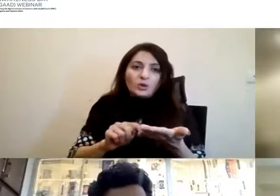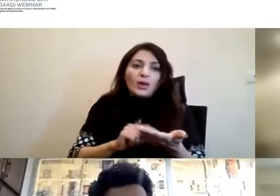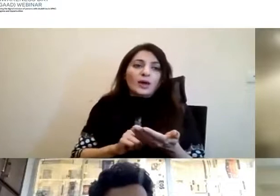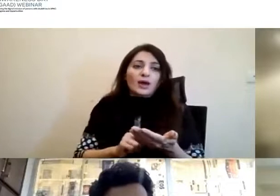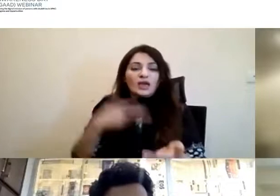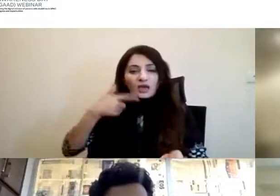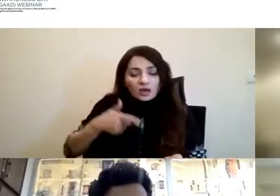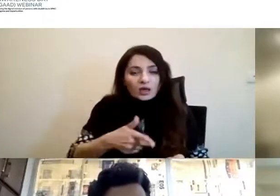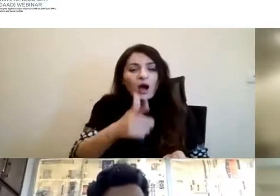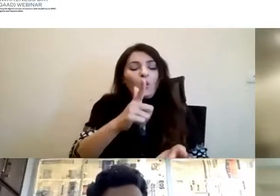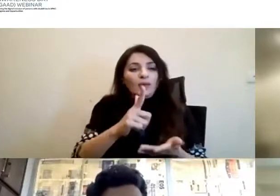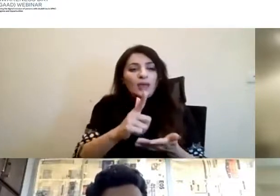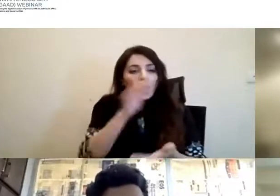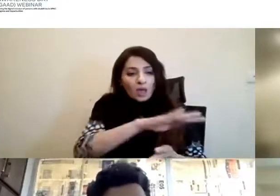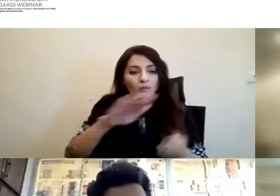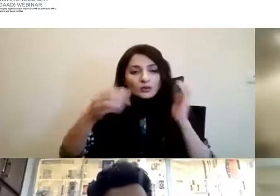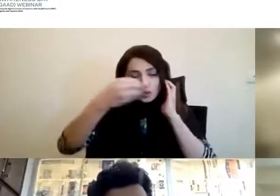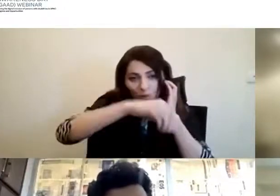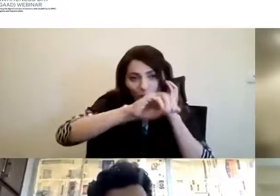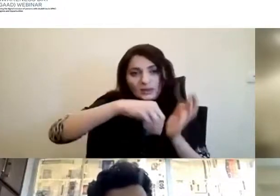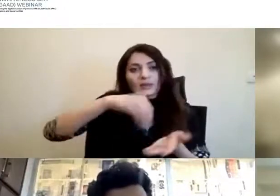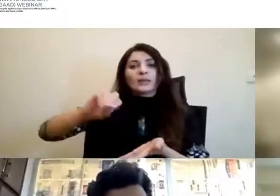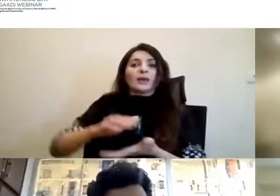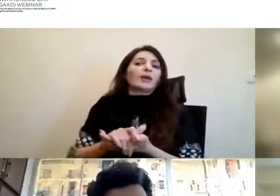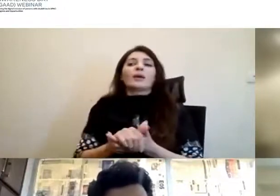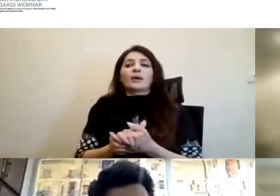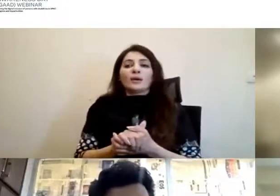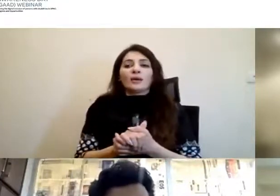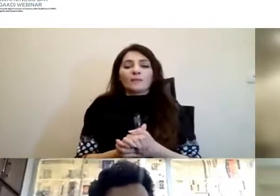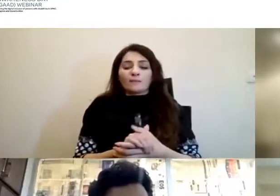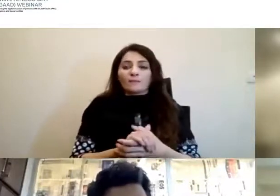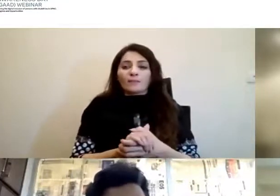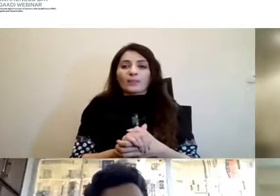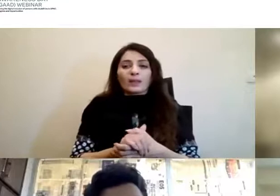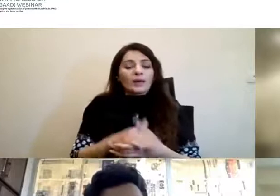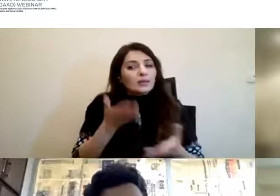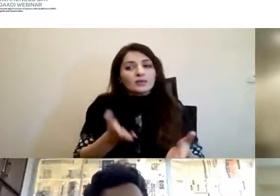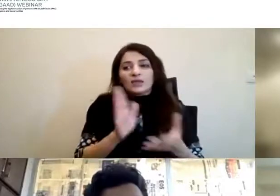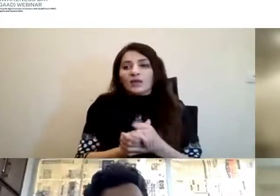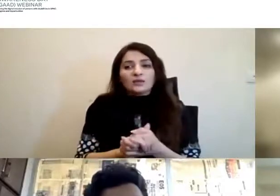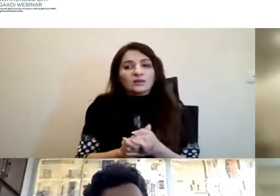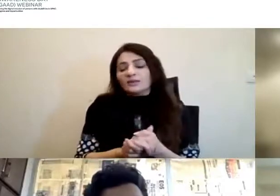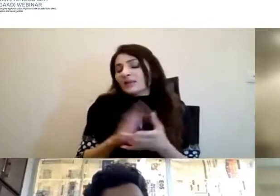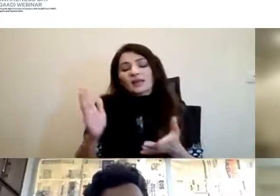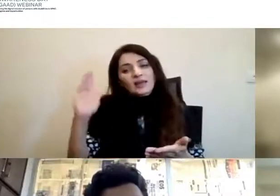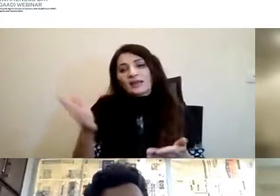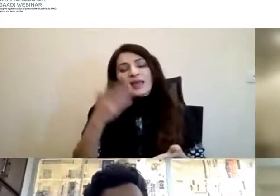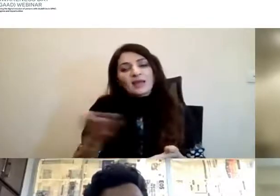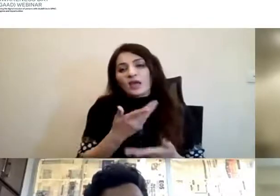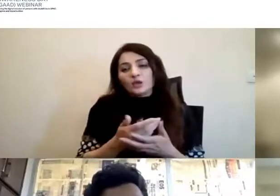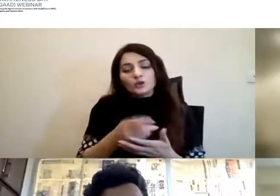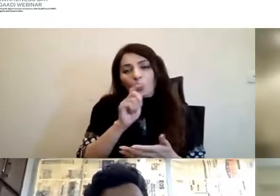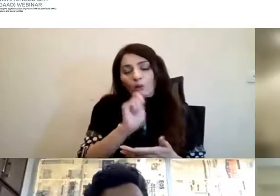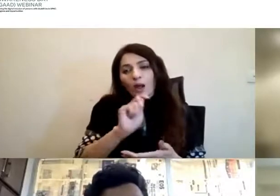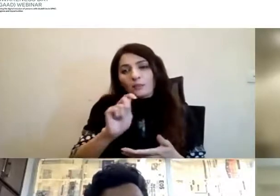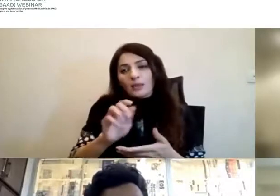disabilities. So by accommodating the textbook. So these types of innovation is highly